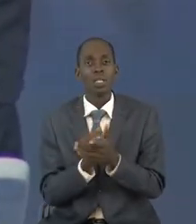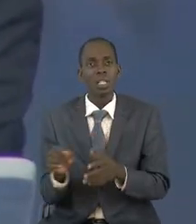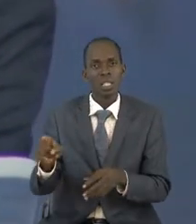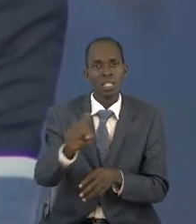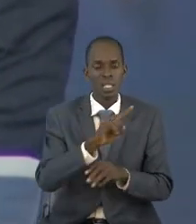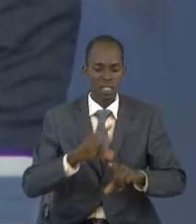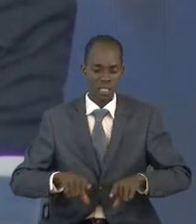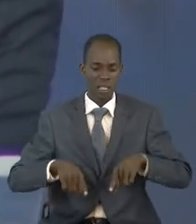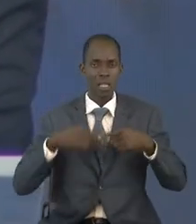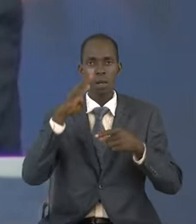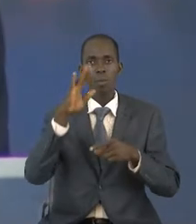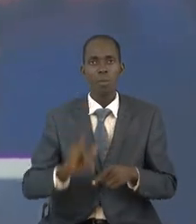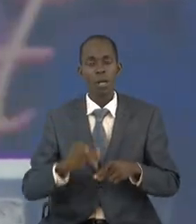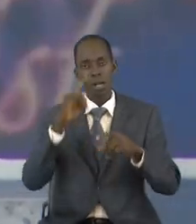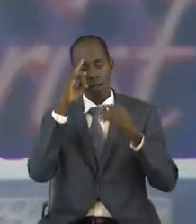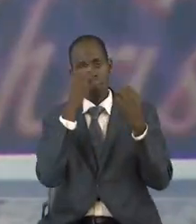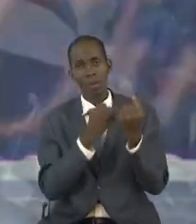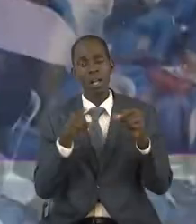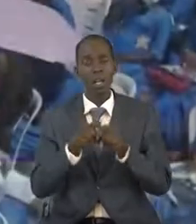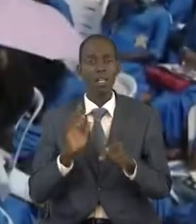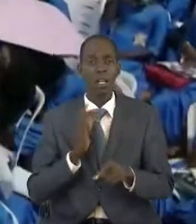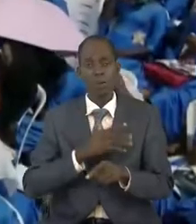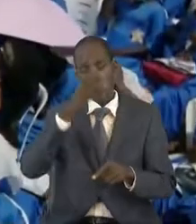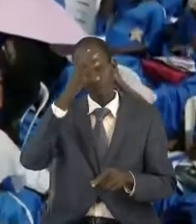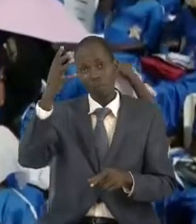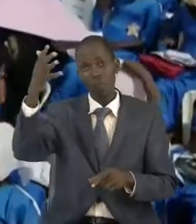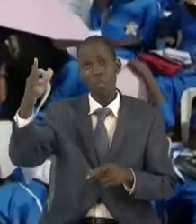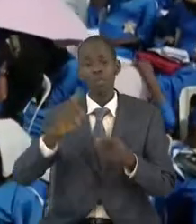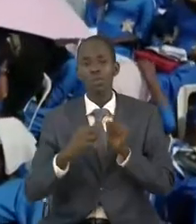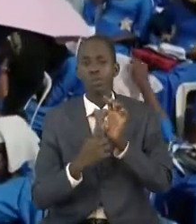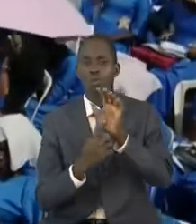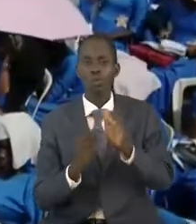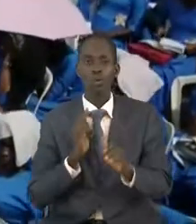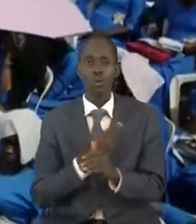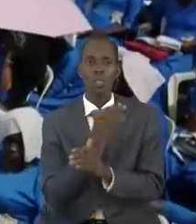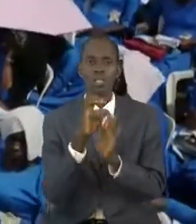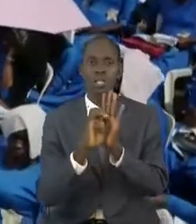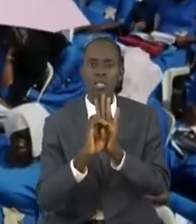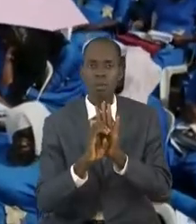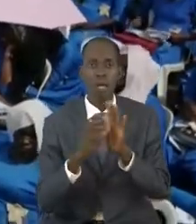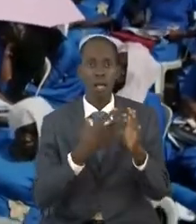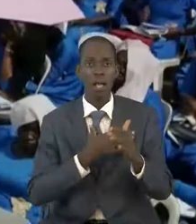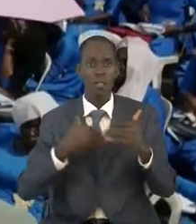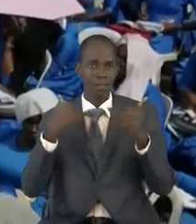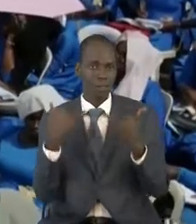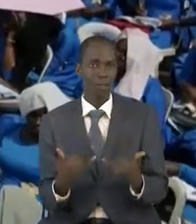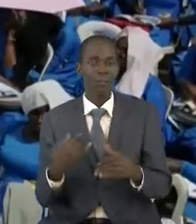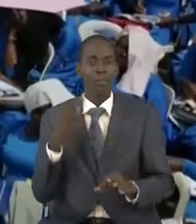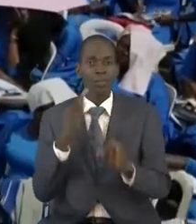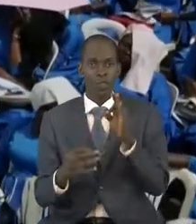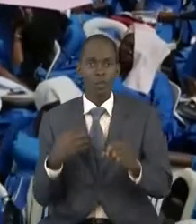faith as our fathers to show us example. And now, if we are going to